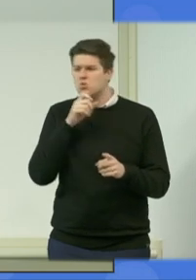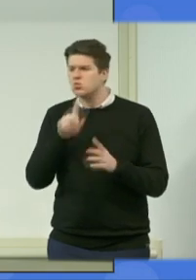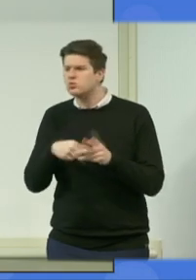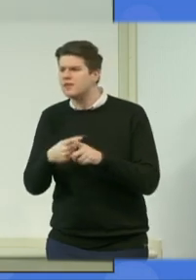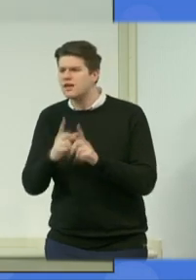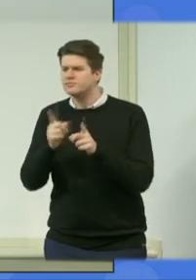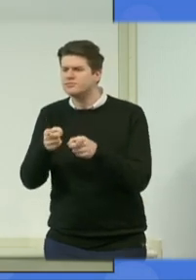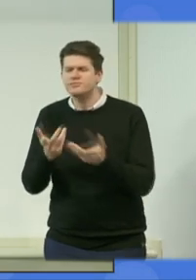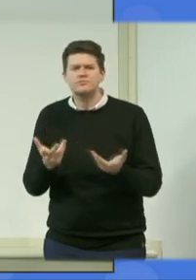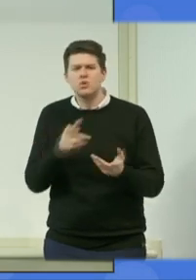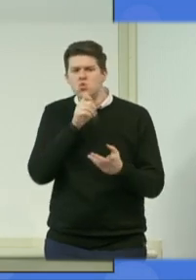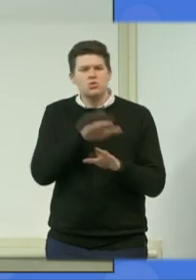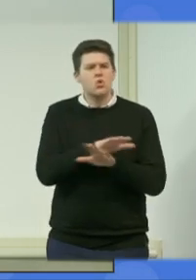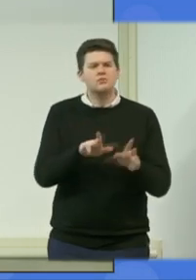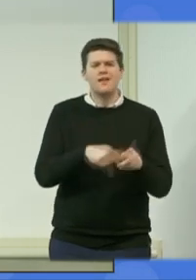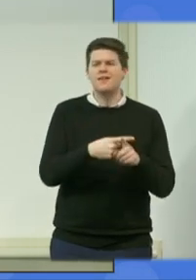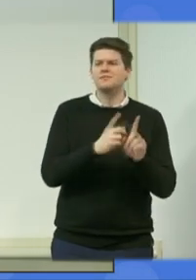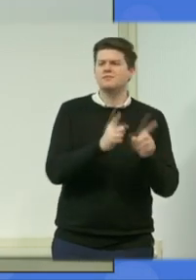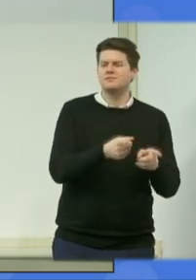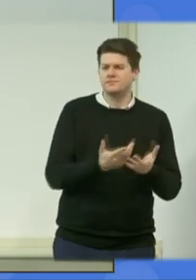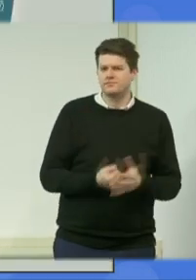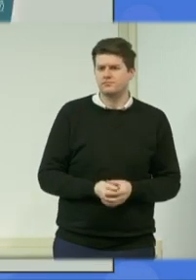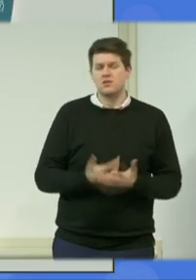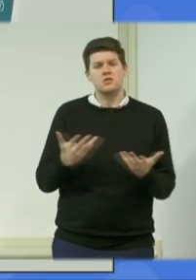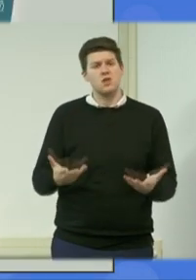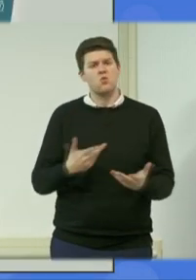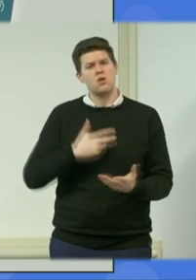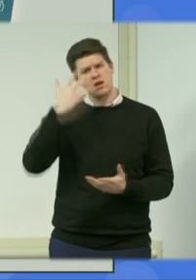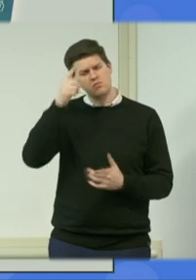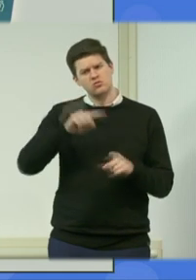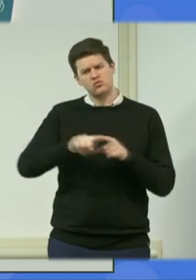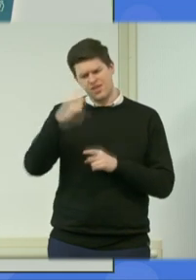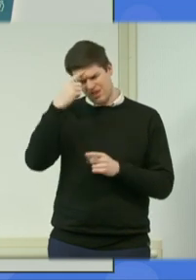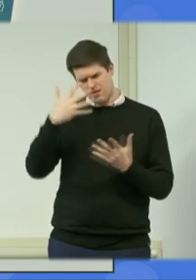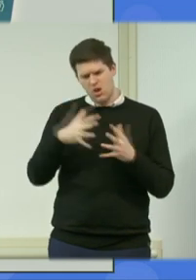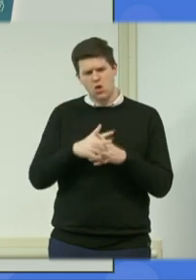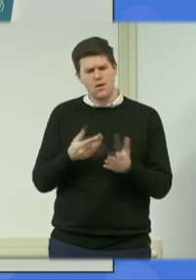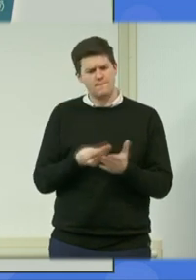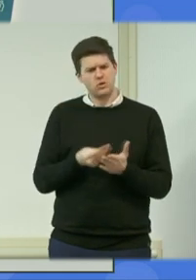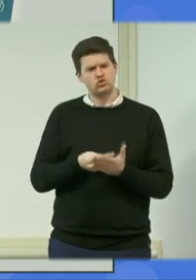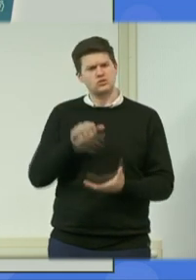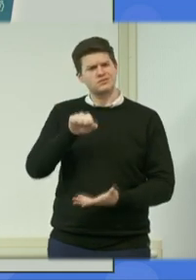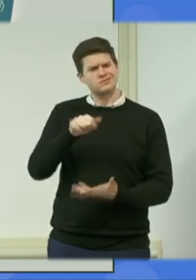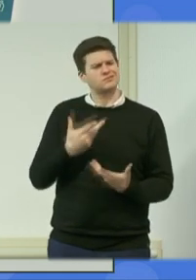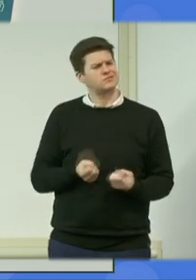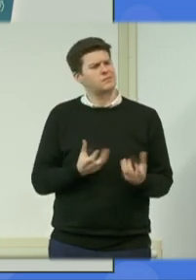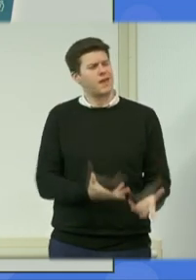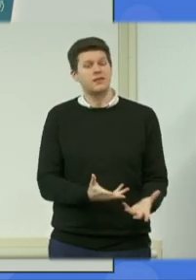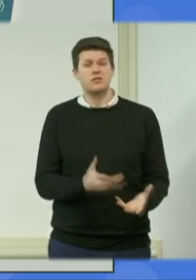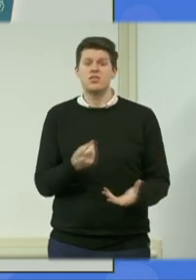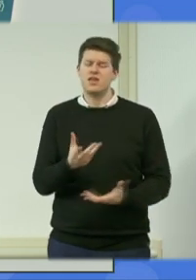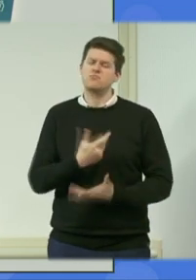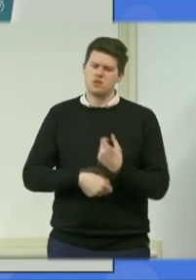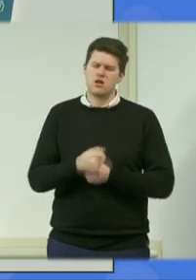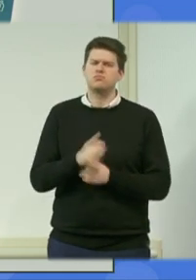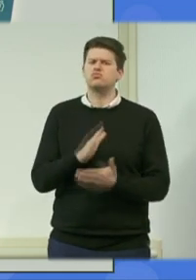an absolute imperative now for the government to balance its budget. That's much more complicated than it has ever been. In the first